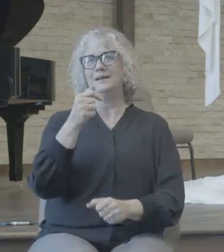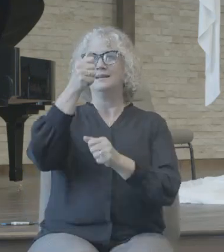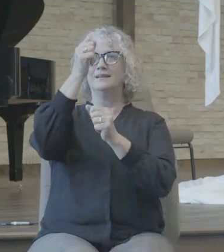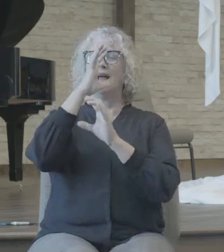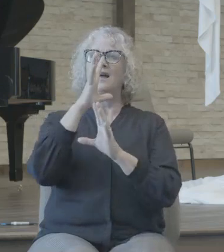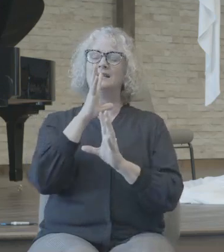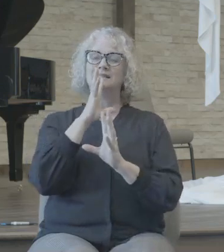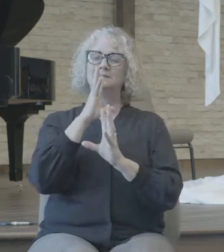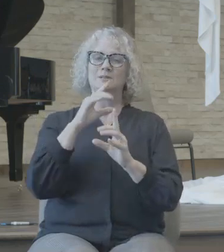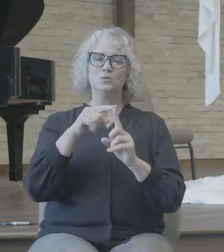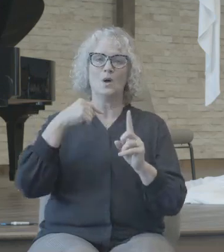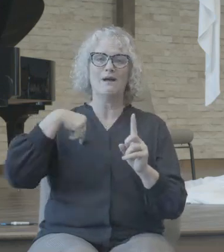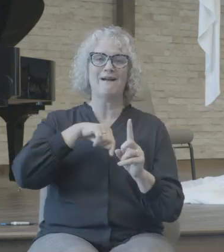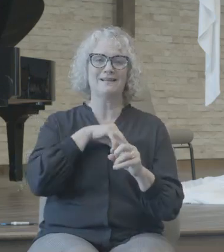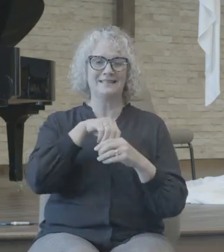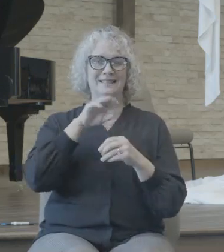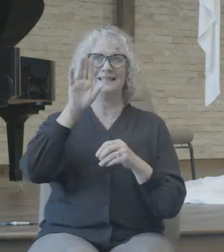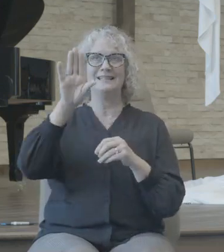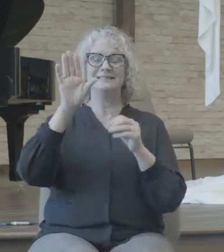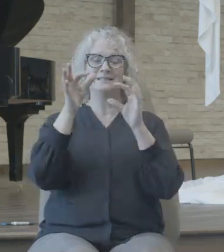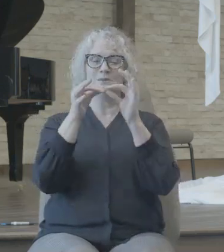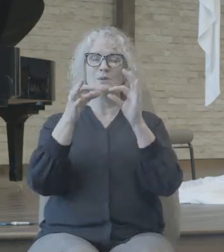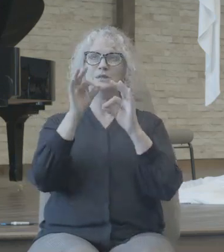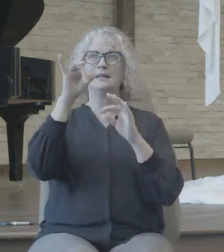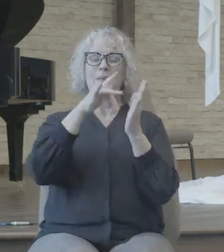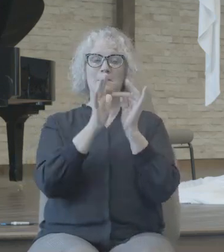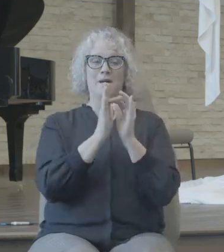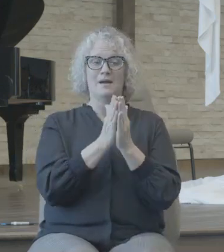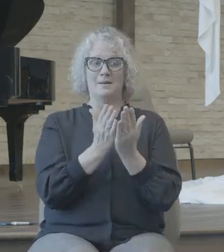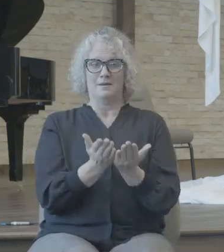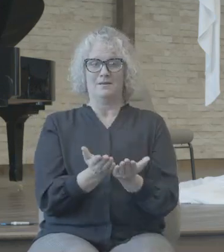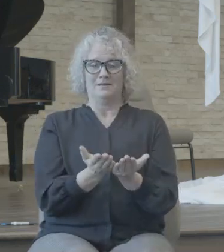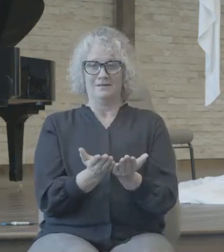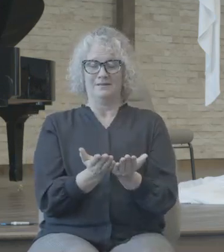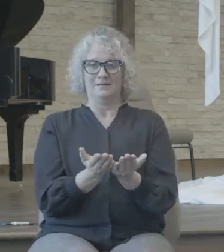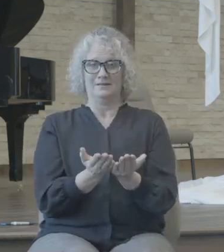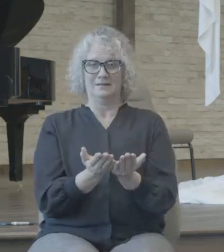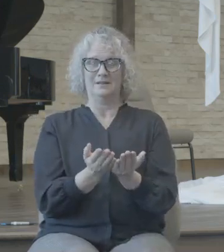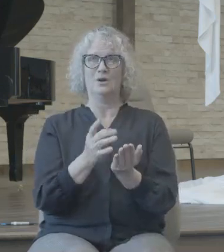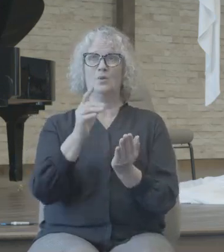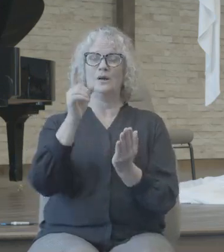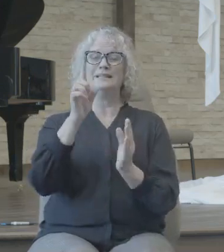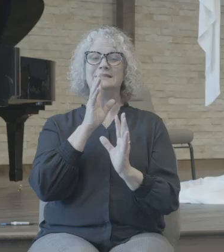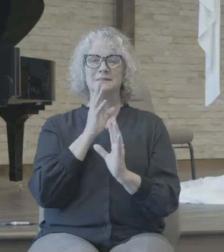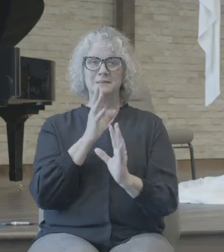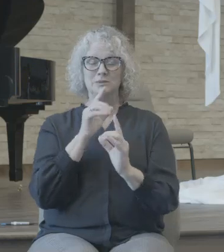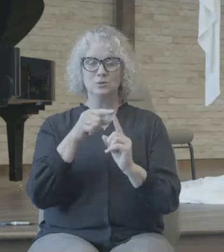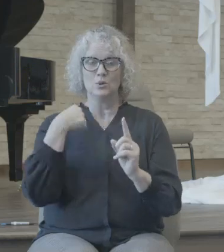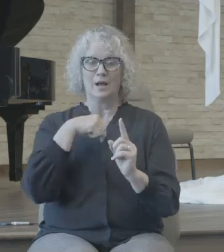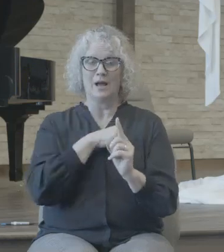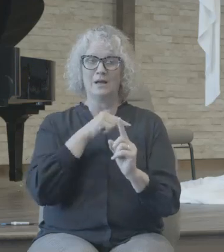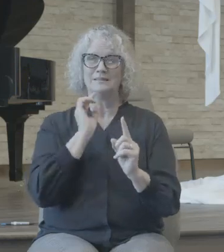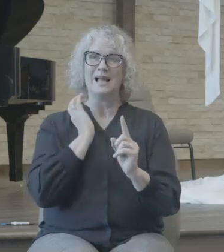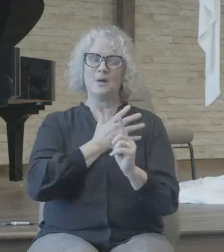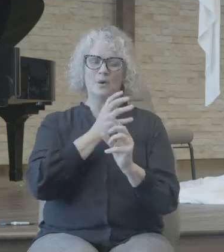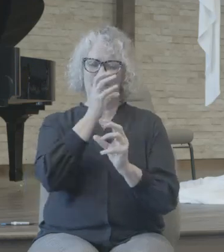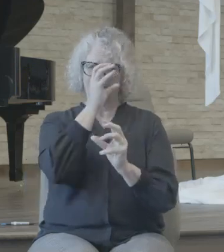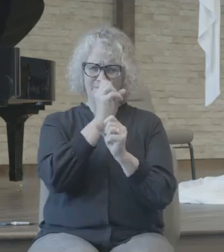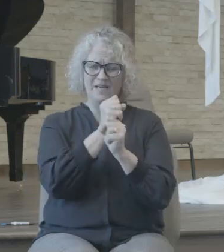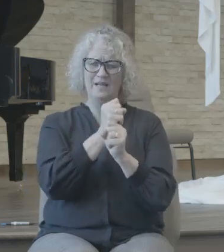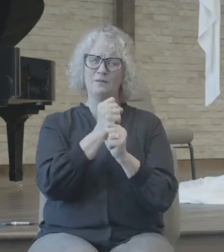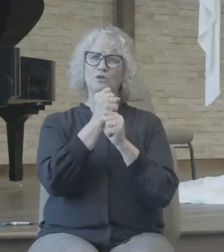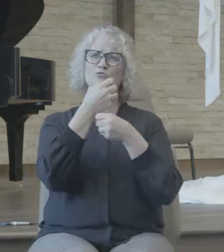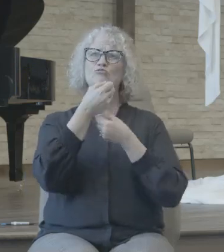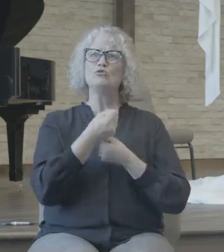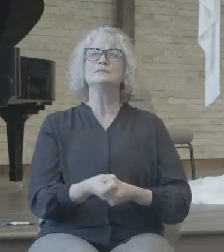through His Word in the Bible. And when He does that, He strengthens our faith and trust in